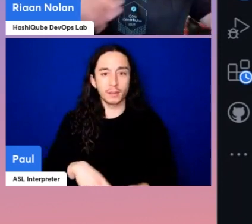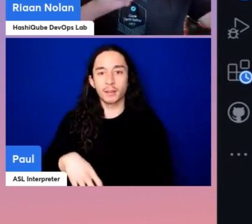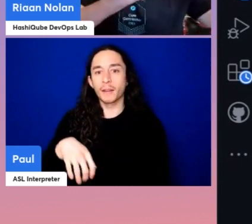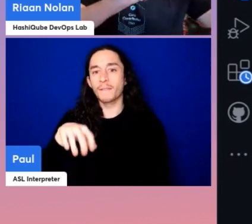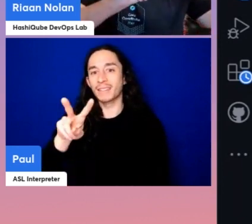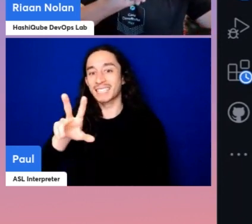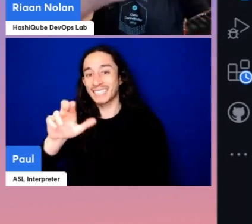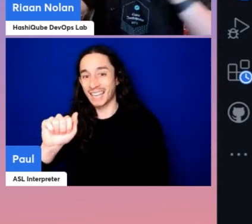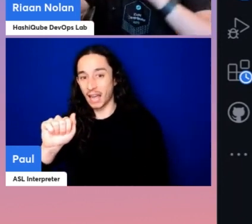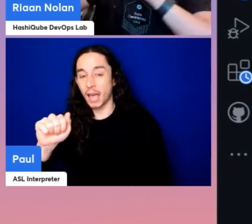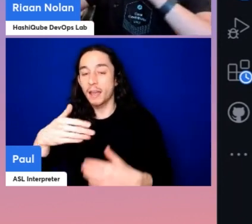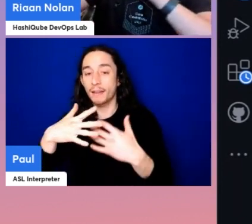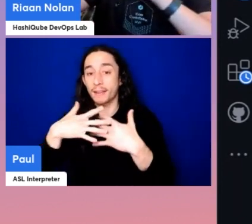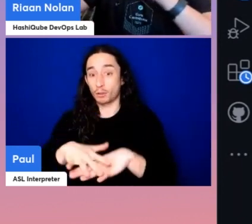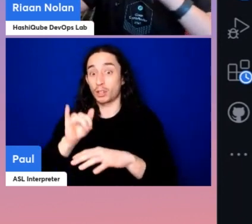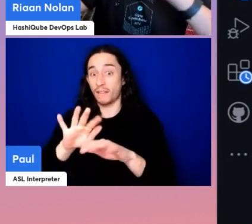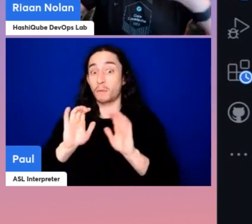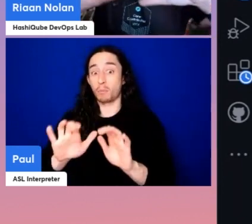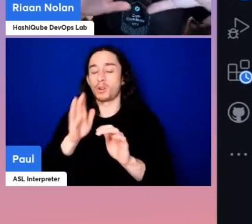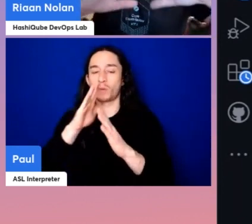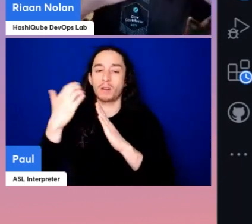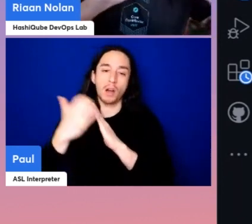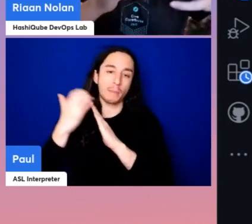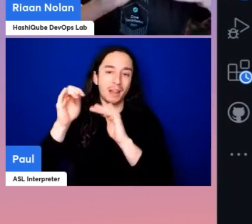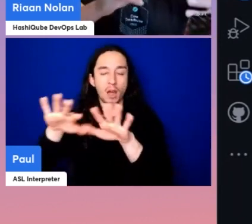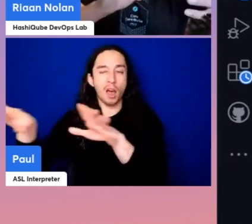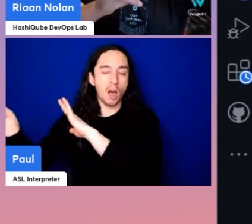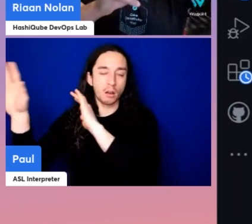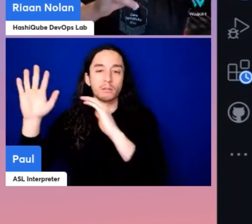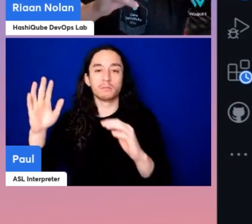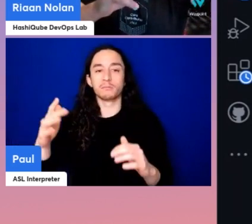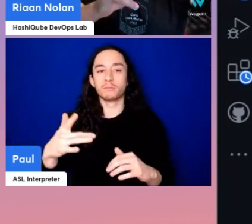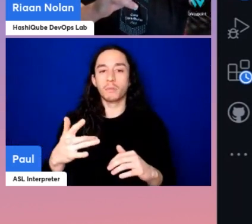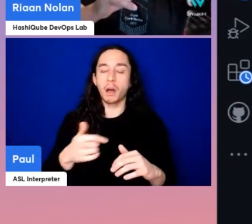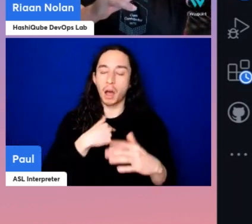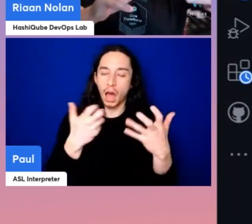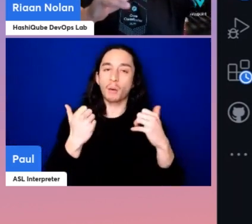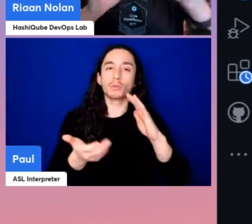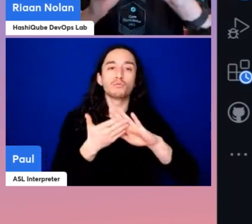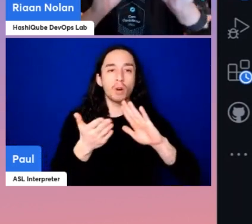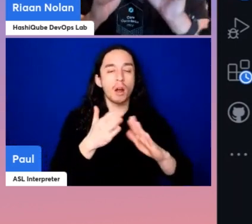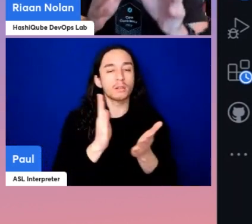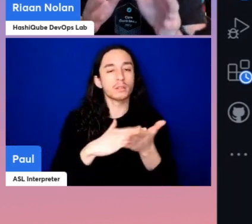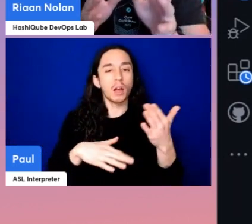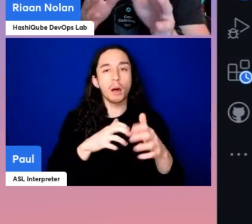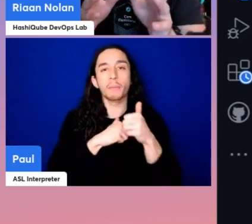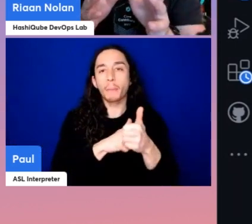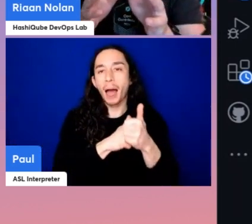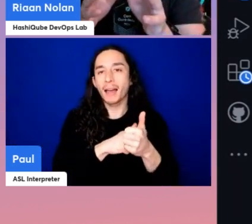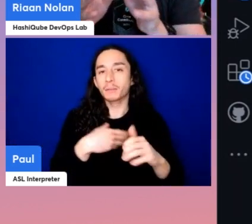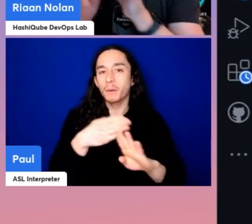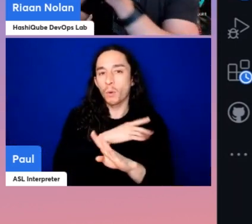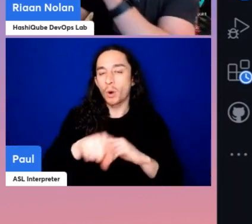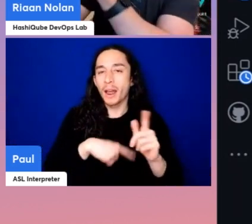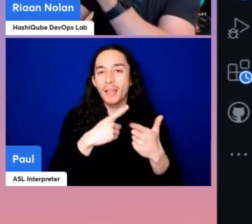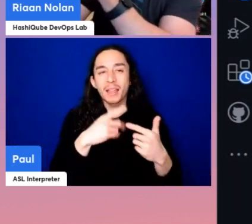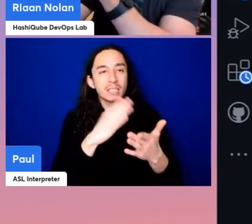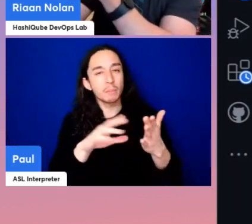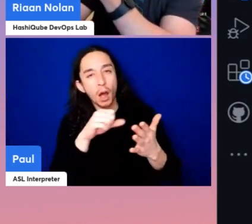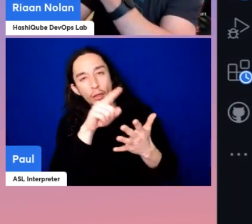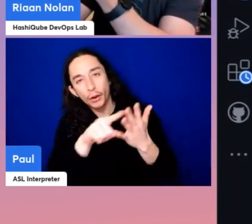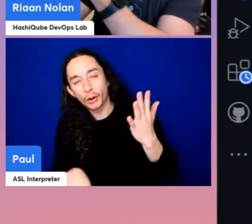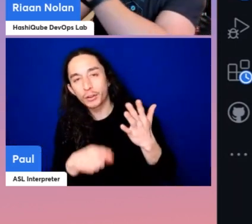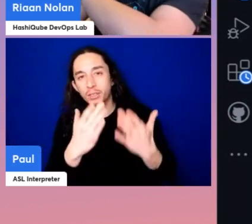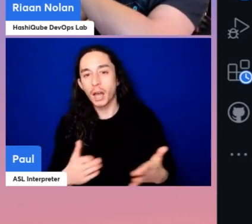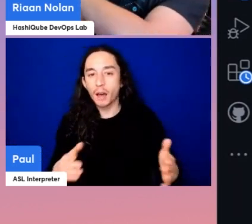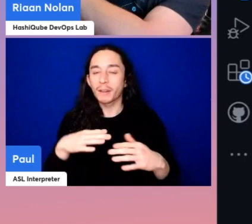integration, when you push something, it automatically builds, but I would like to run some compliance before, and then do some stuff in between, then do some stuff